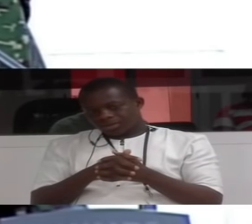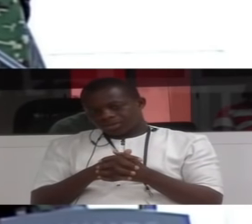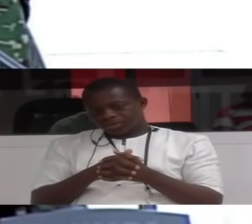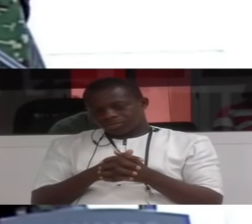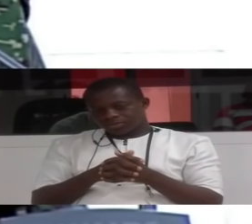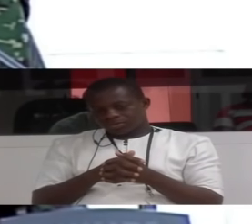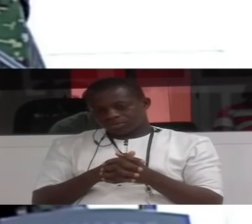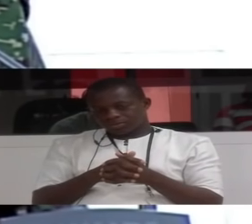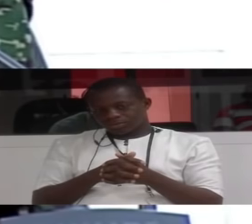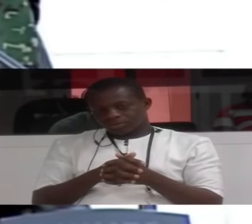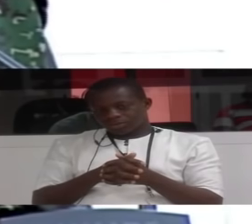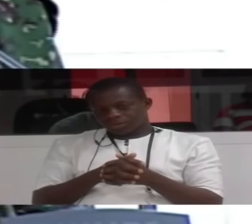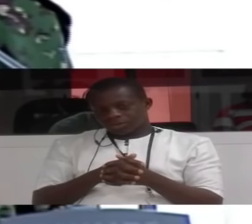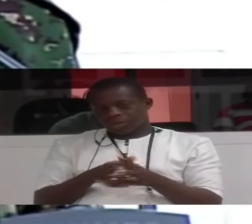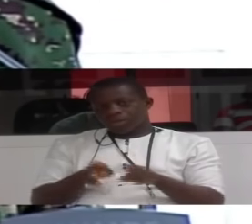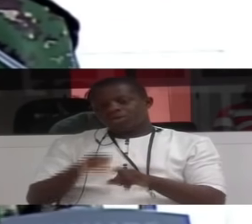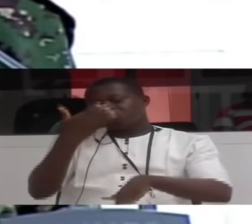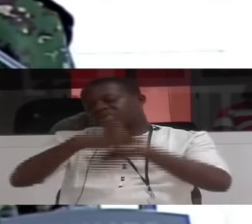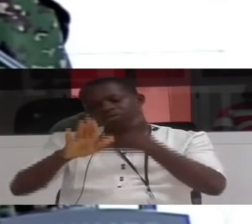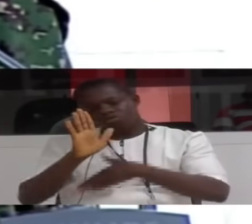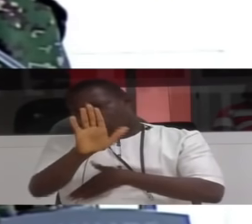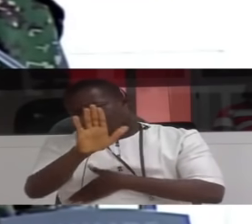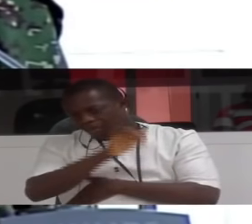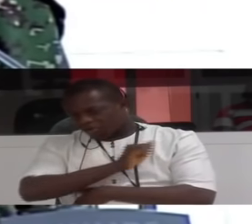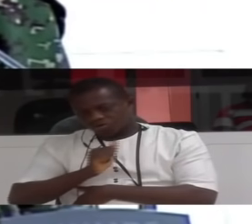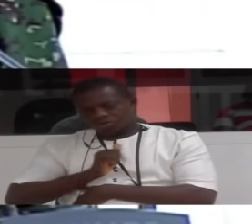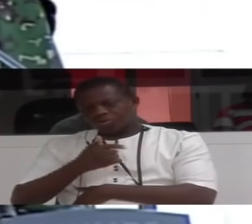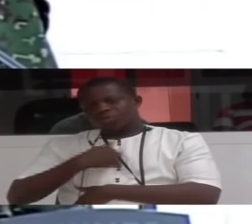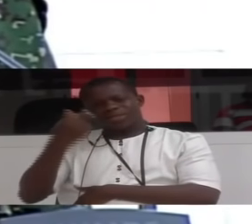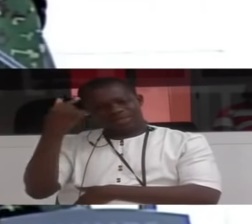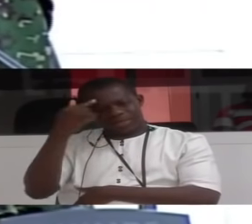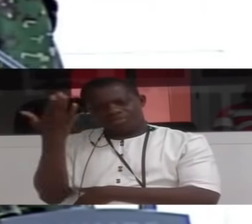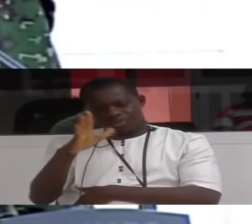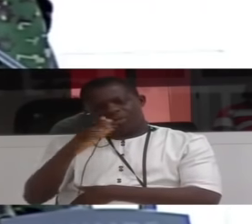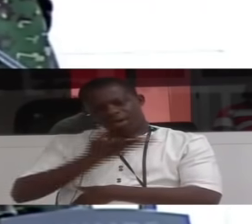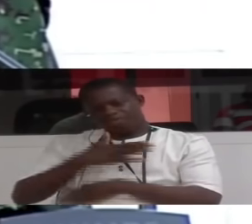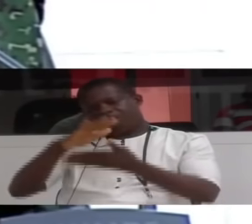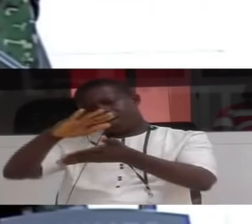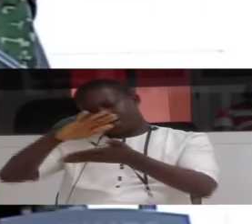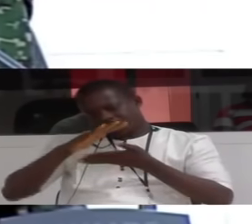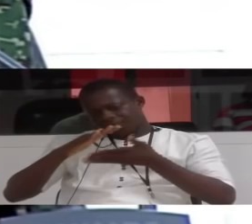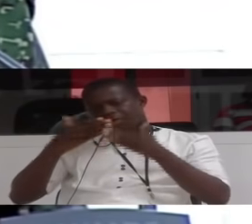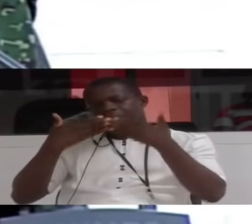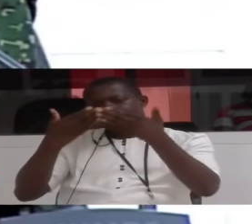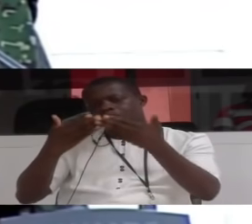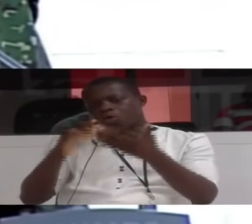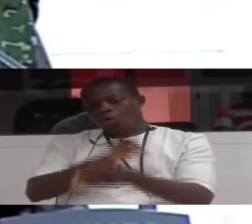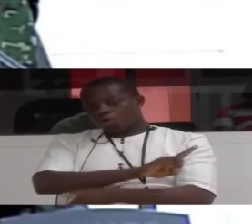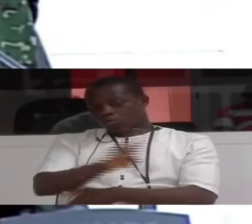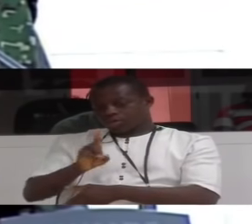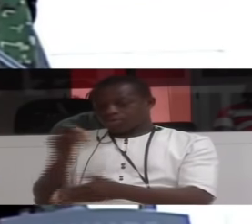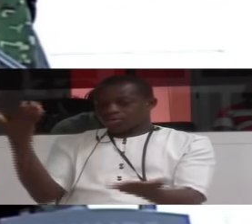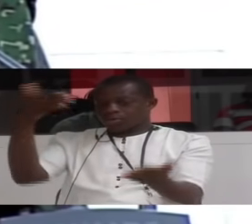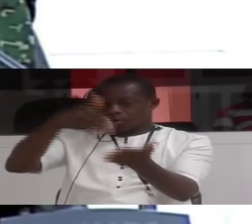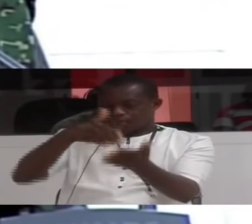wole balanta, abalantali bulle bang. Amam balang, njikita ko, ay kibaro shorole kondon nyantana la je. He did not resist. And I believe